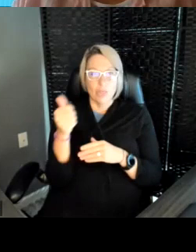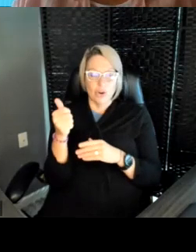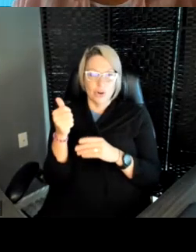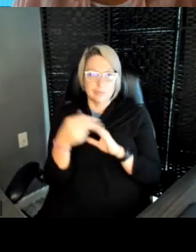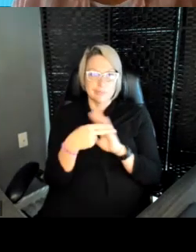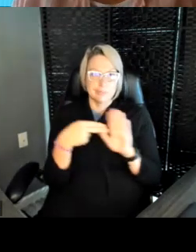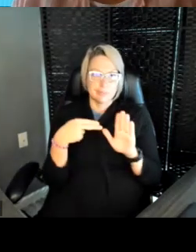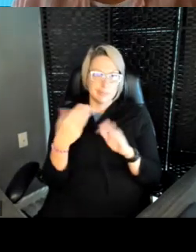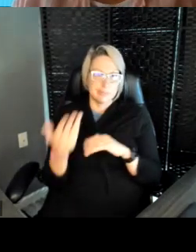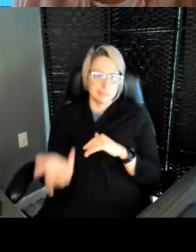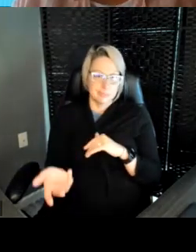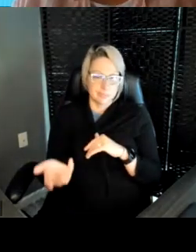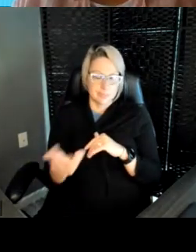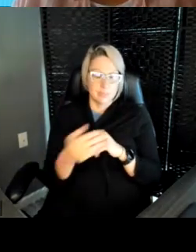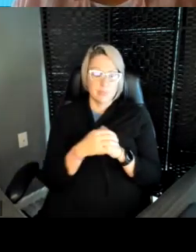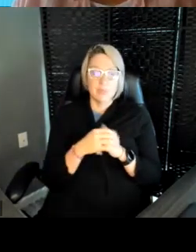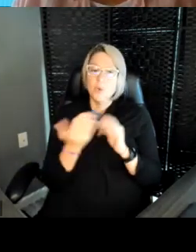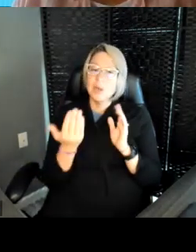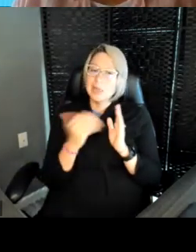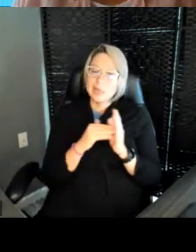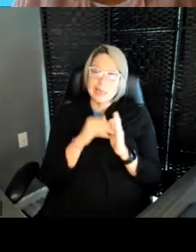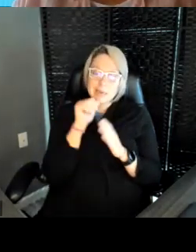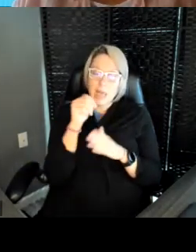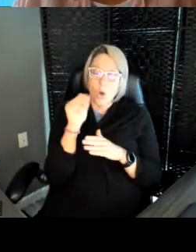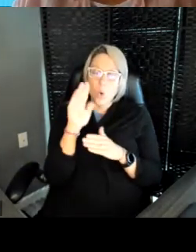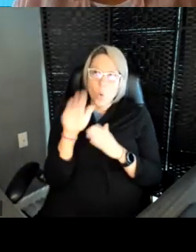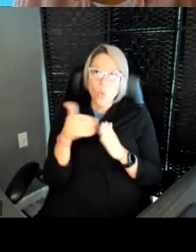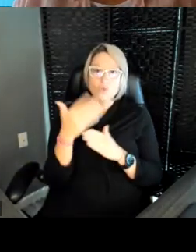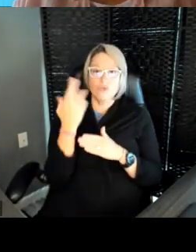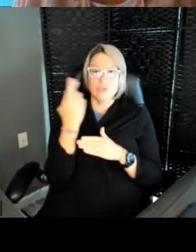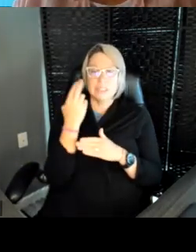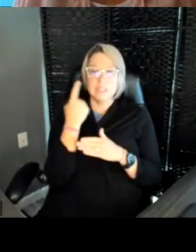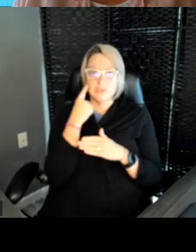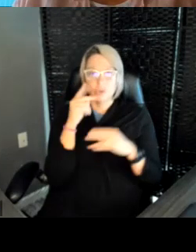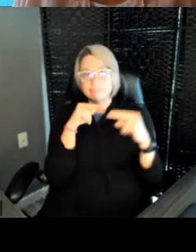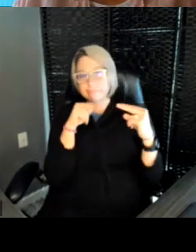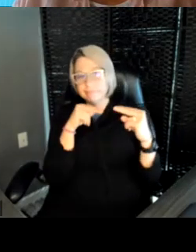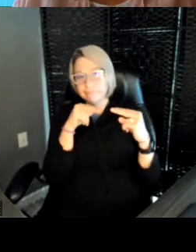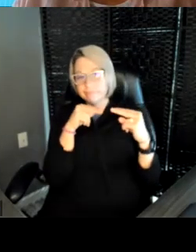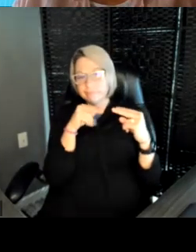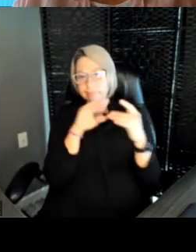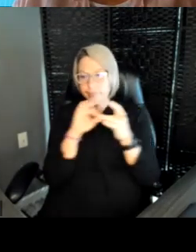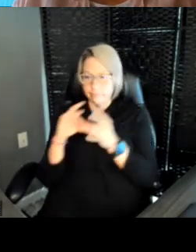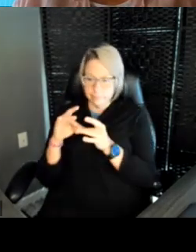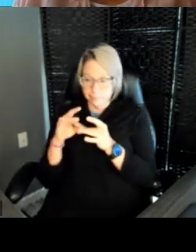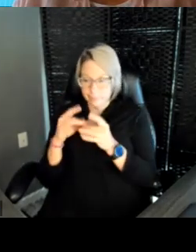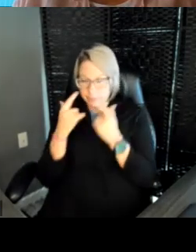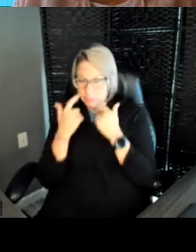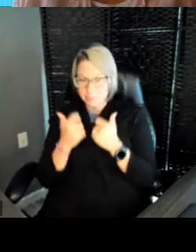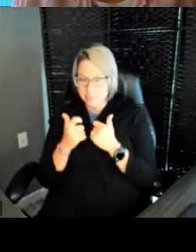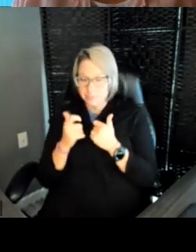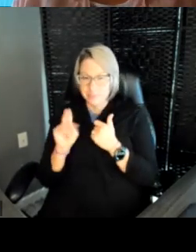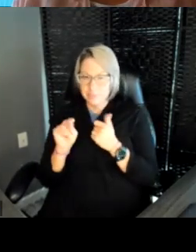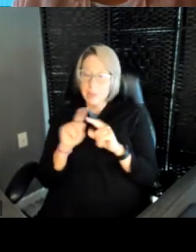So again, not all reasons for kids with eye contact could be attributed to poor visual responsiveness, but a lot of it